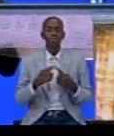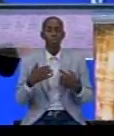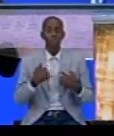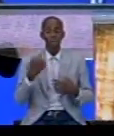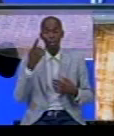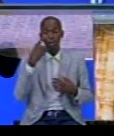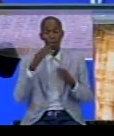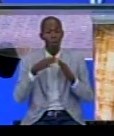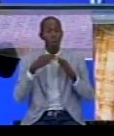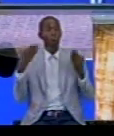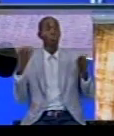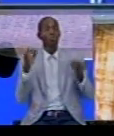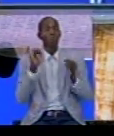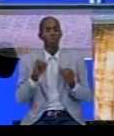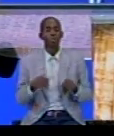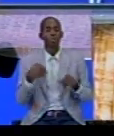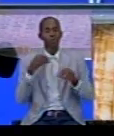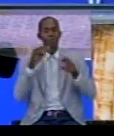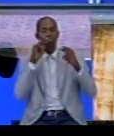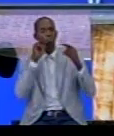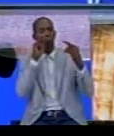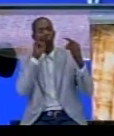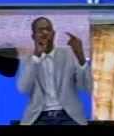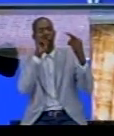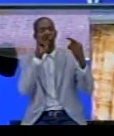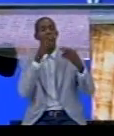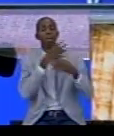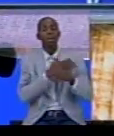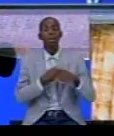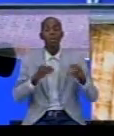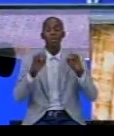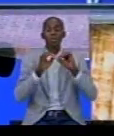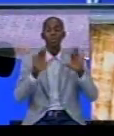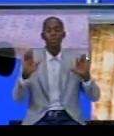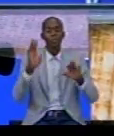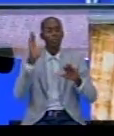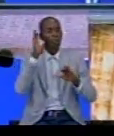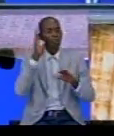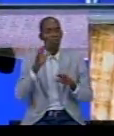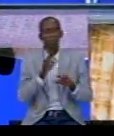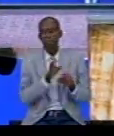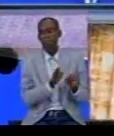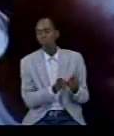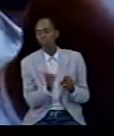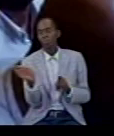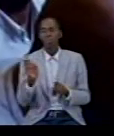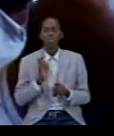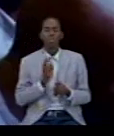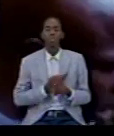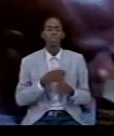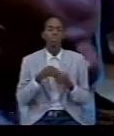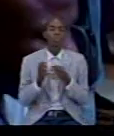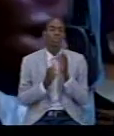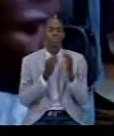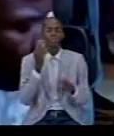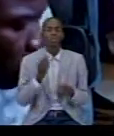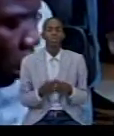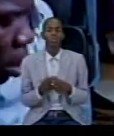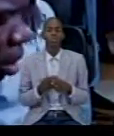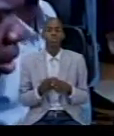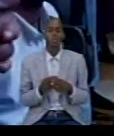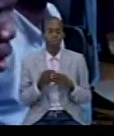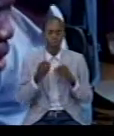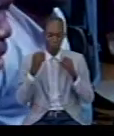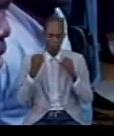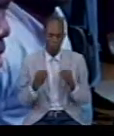so that we look straight ahead and nothing will divert us in Jesus' name.